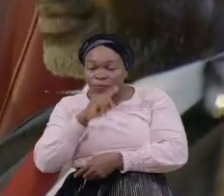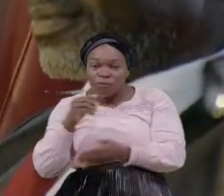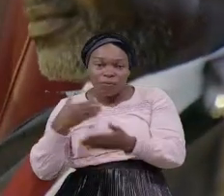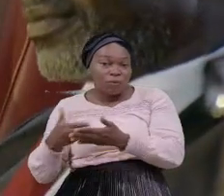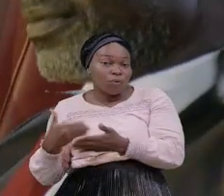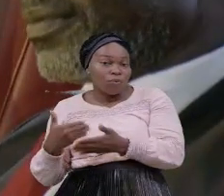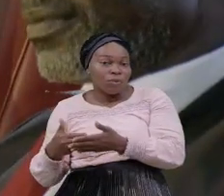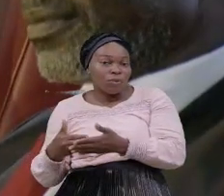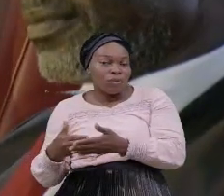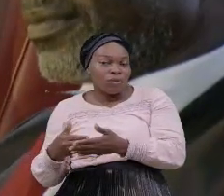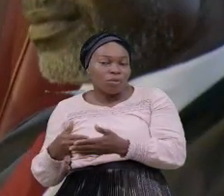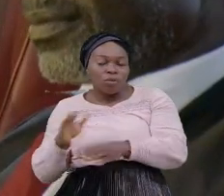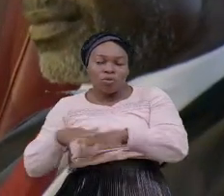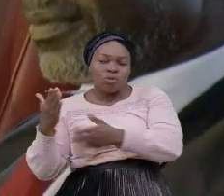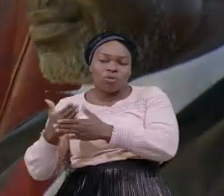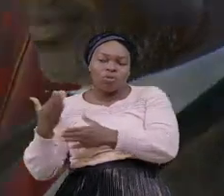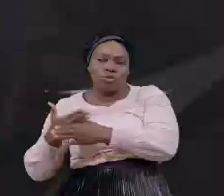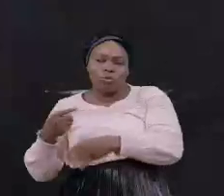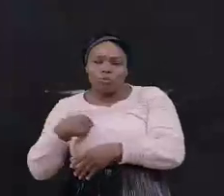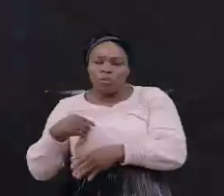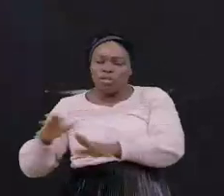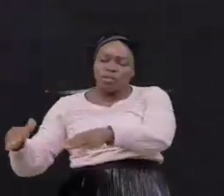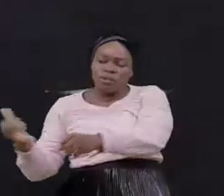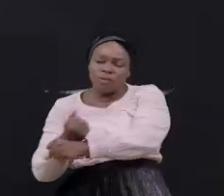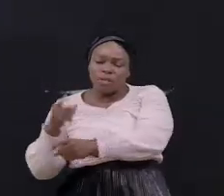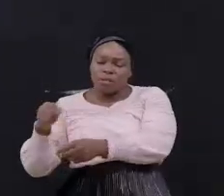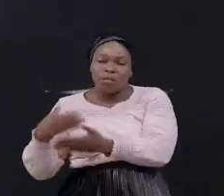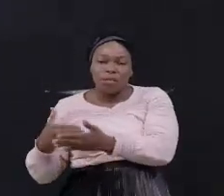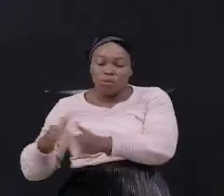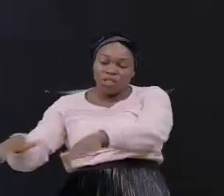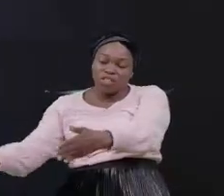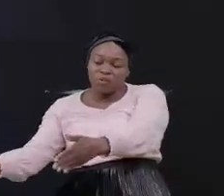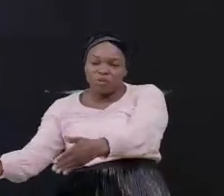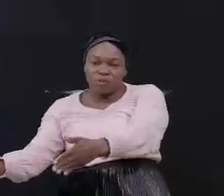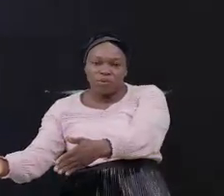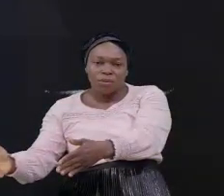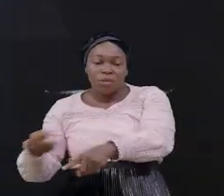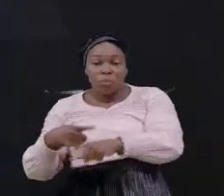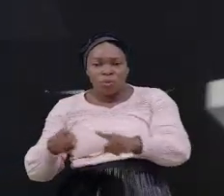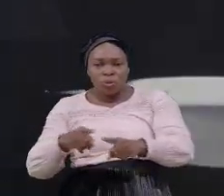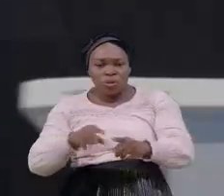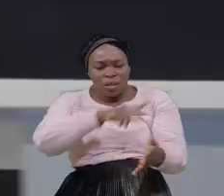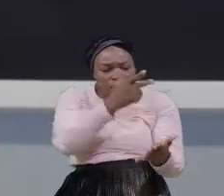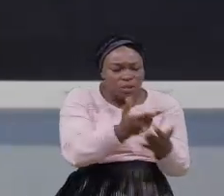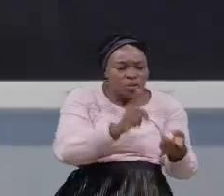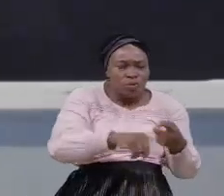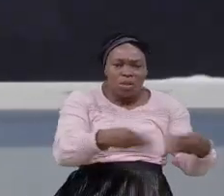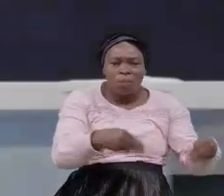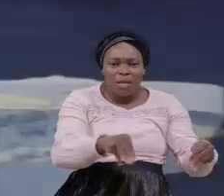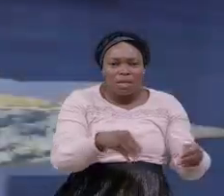market, the thing cannot buy anything. Christ doesn't have any counterfeit